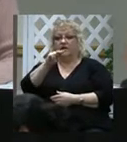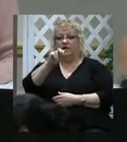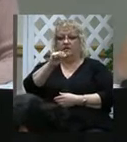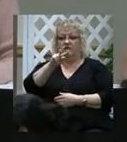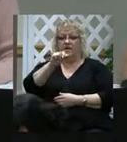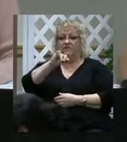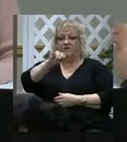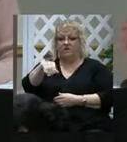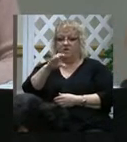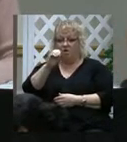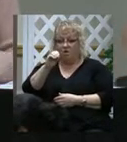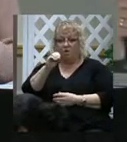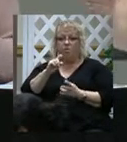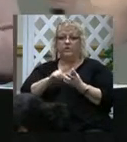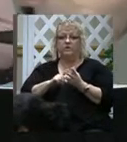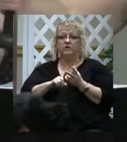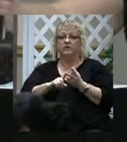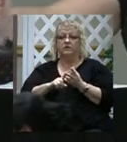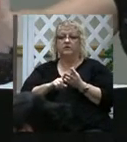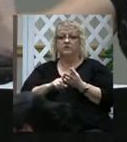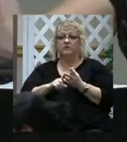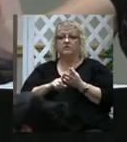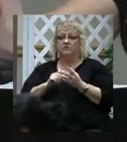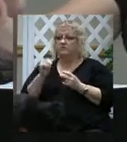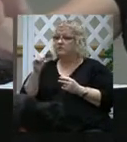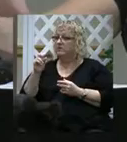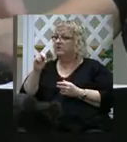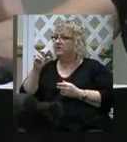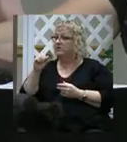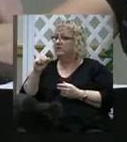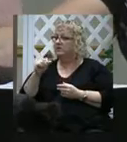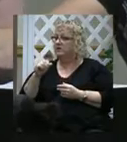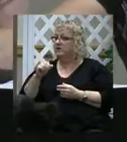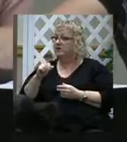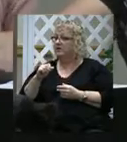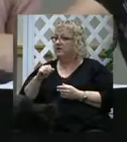Keres, Zuni. And these are all,